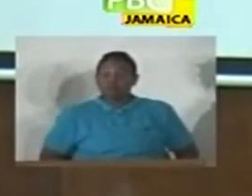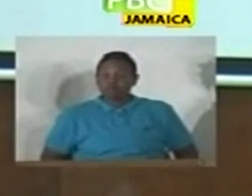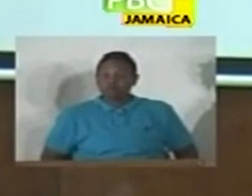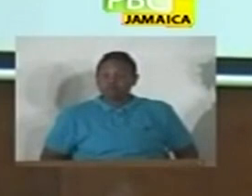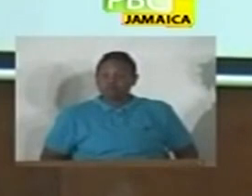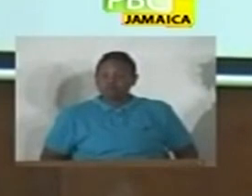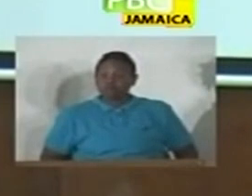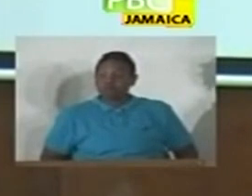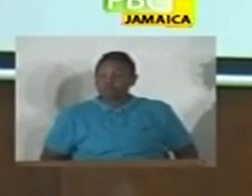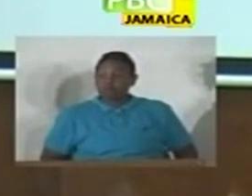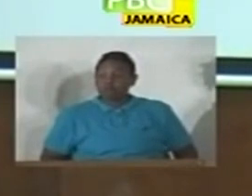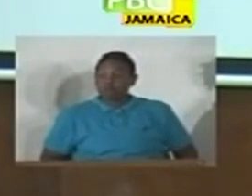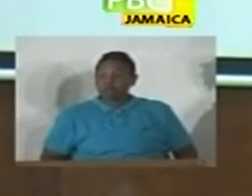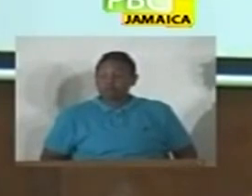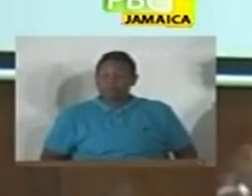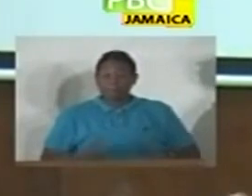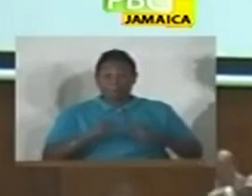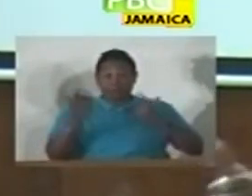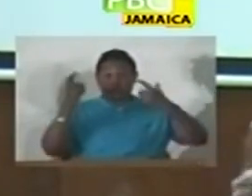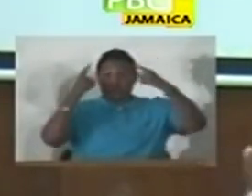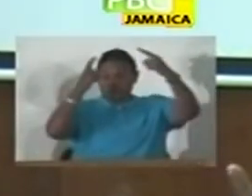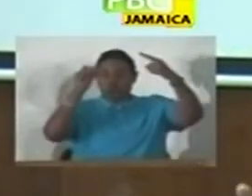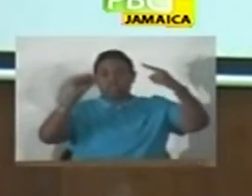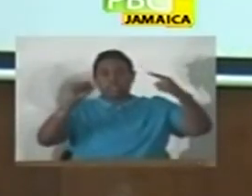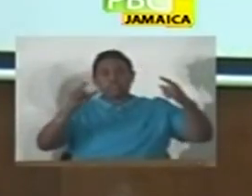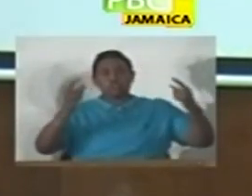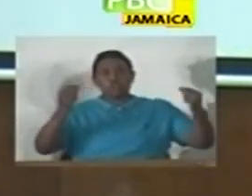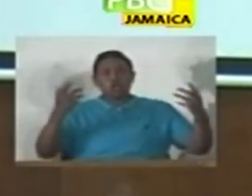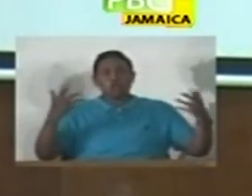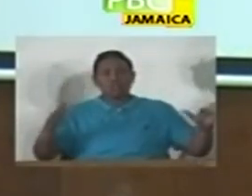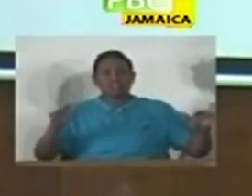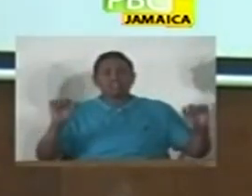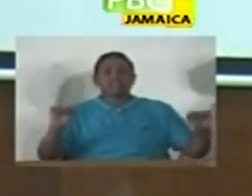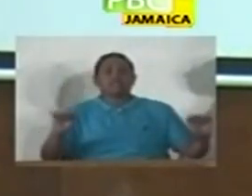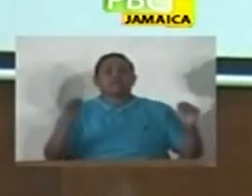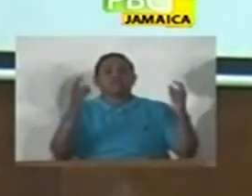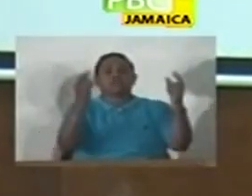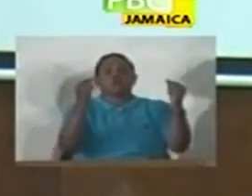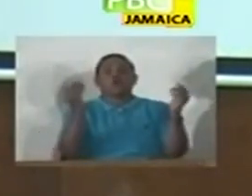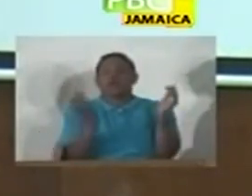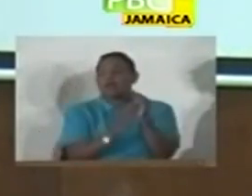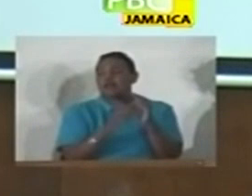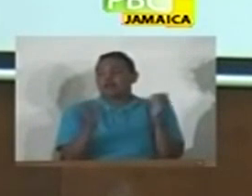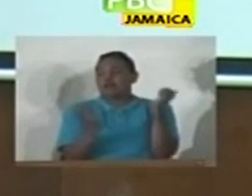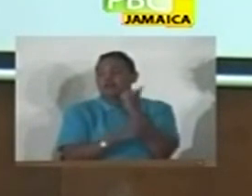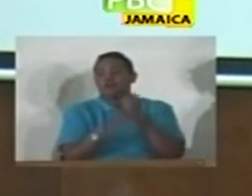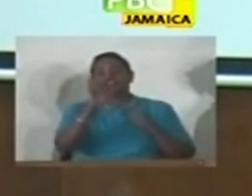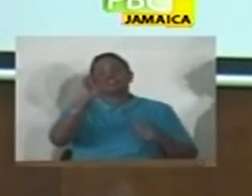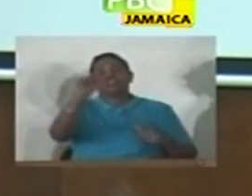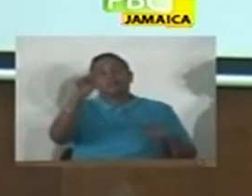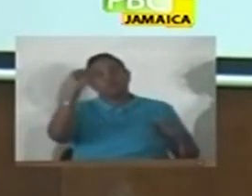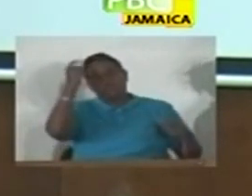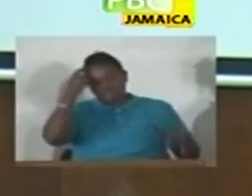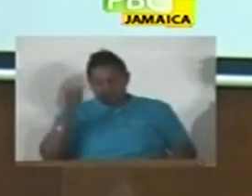Very ambitious. It has been done already, and it can be done again under the Jamaica Labour